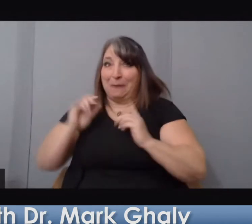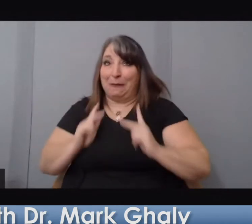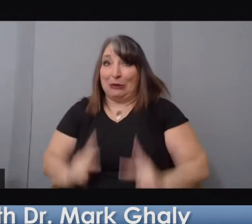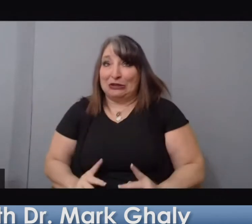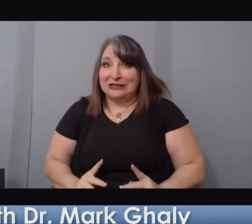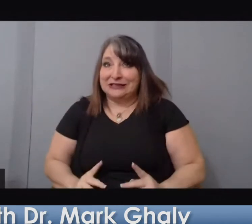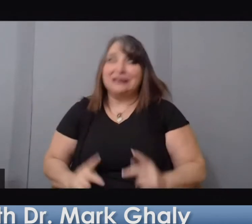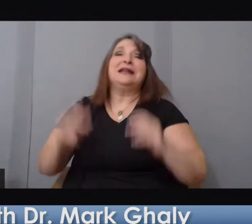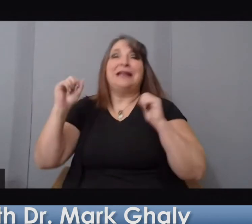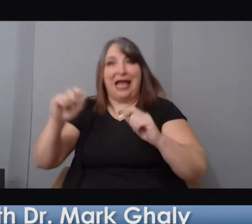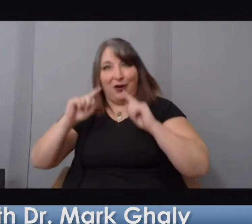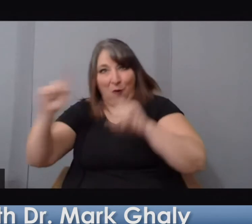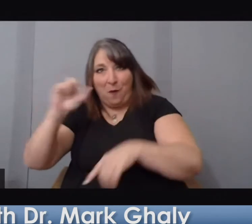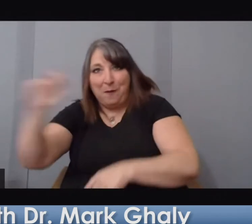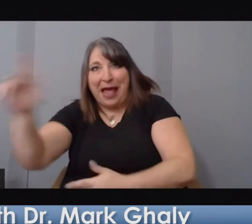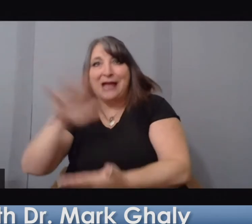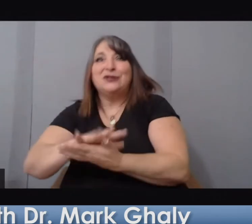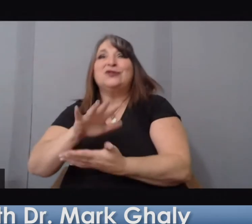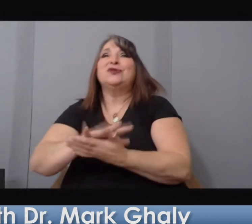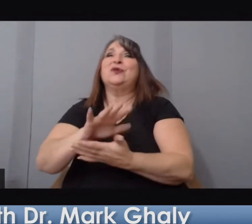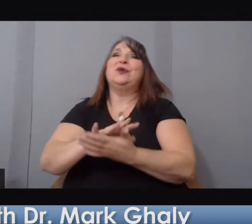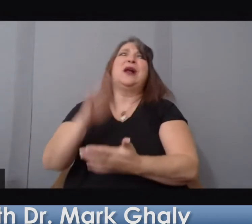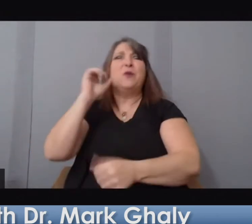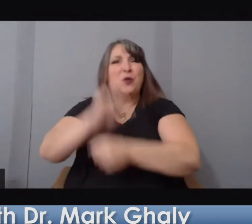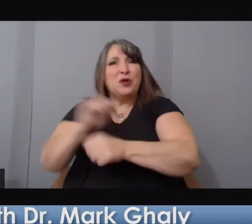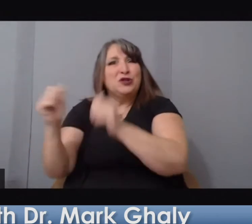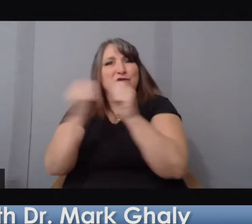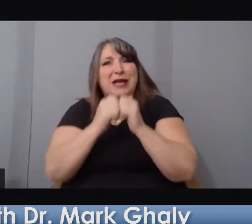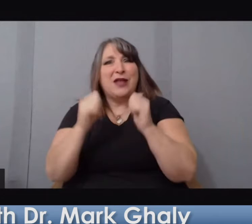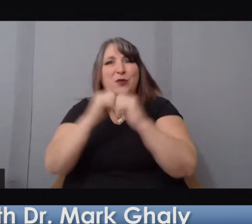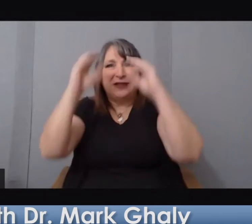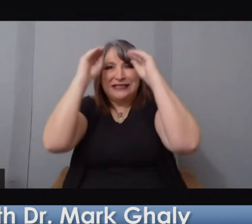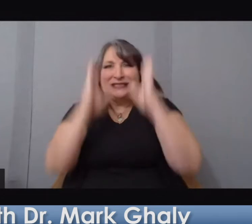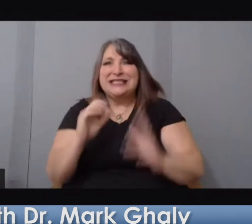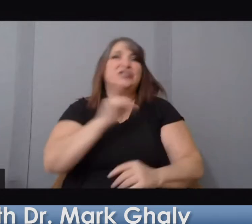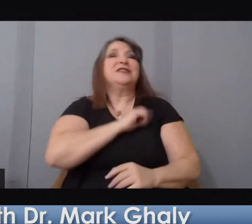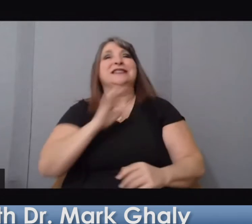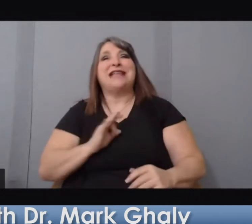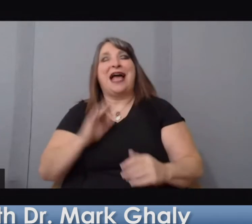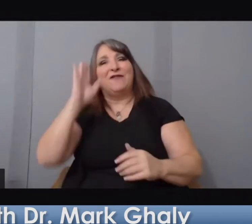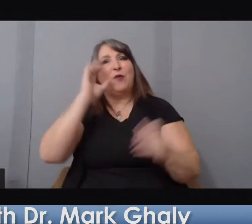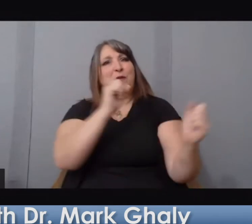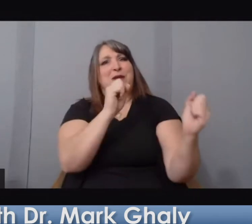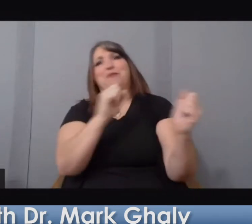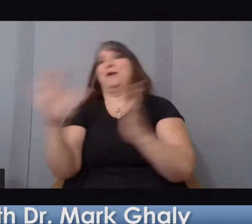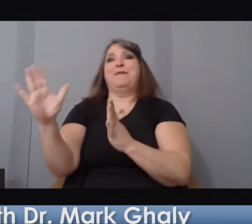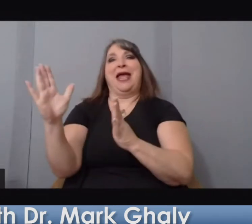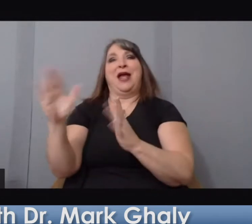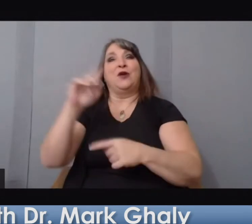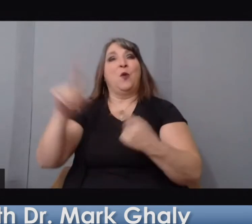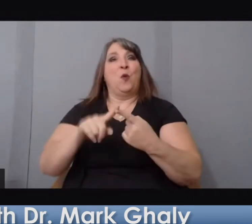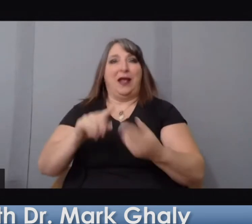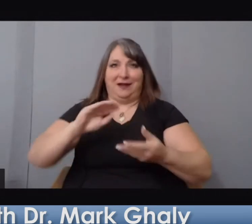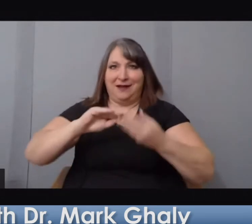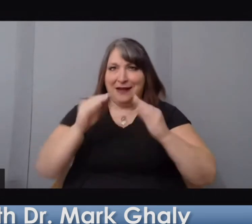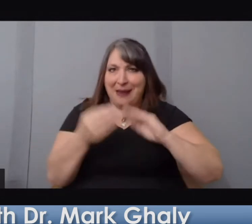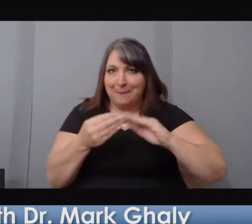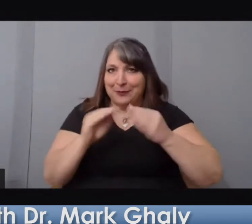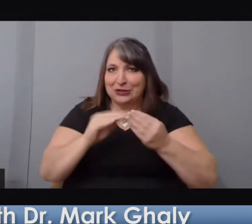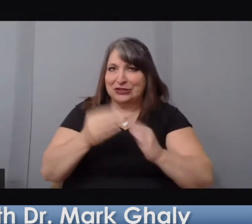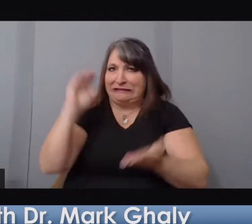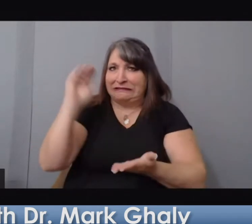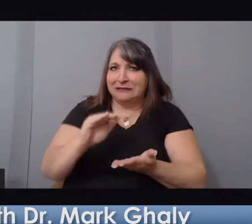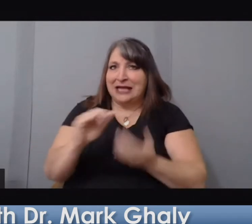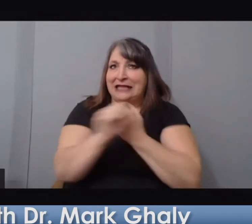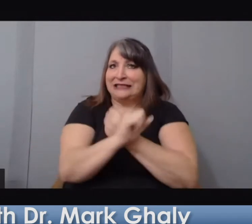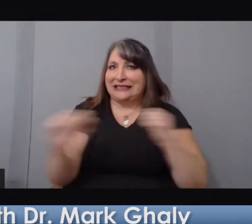need, with teachers and staff who are prepared as well, that we're ready to go as soon as it is deemed to be appropriate